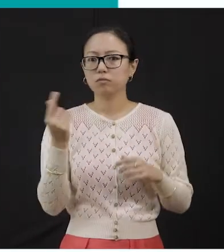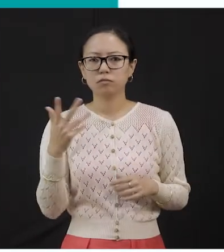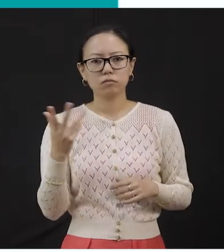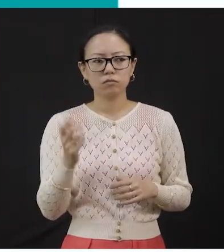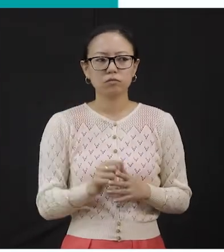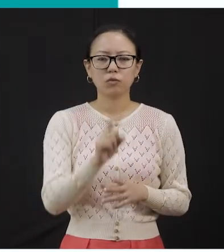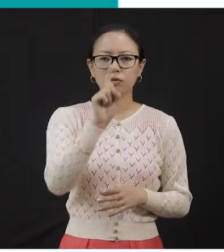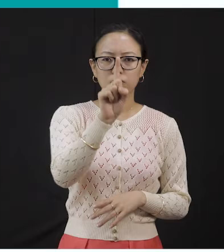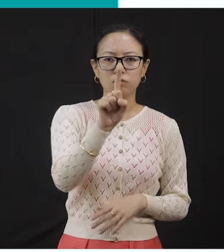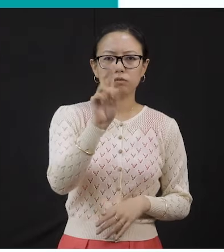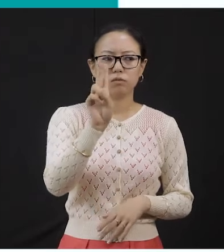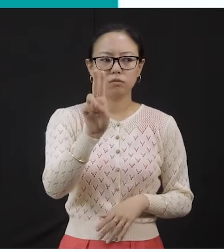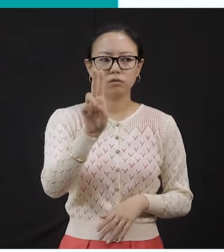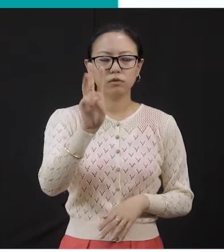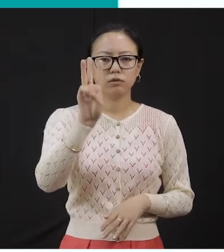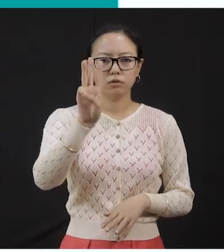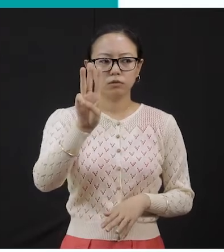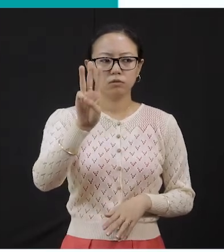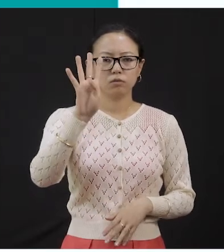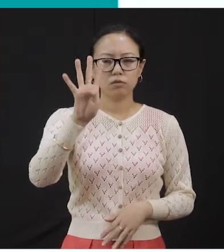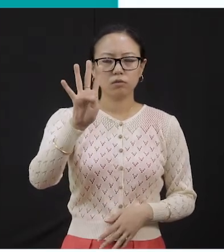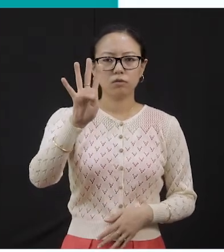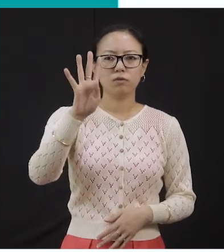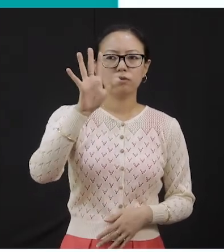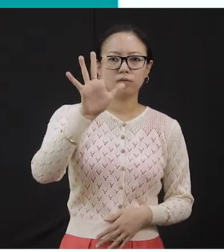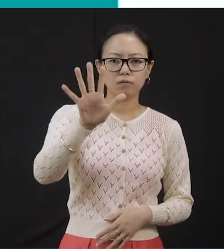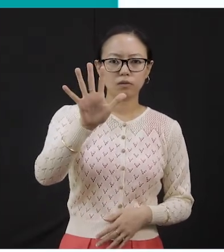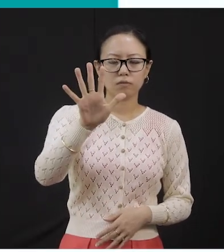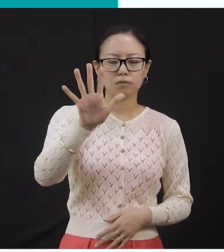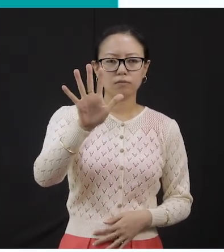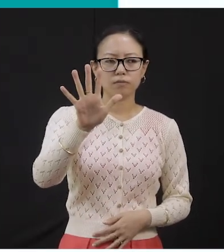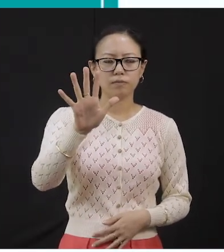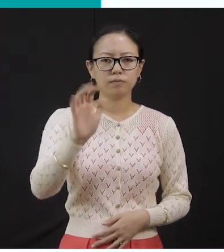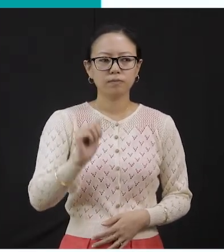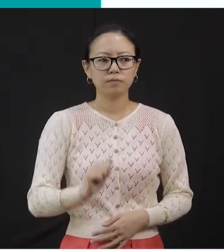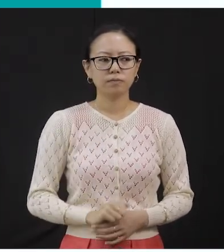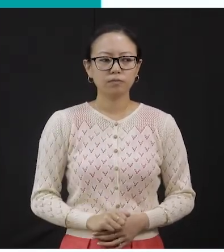1, 2, 3, 4, 5.